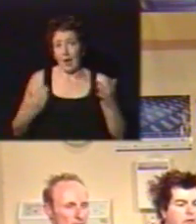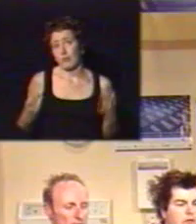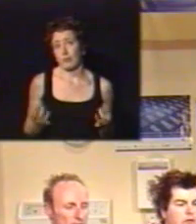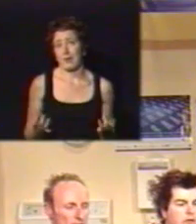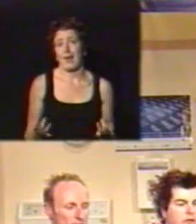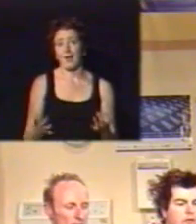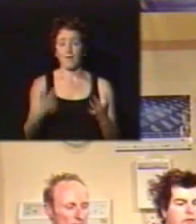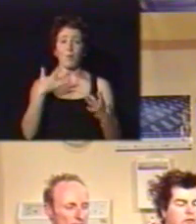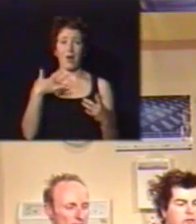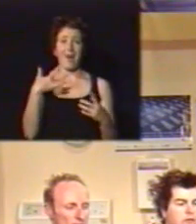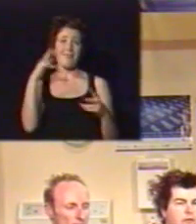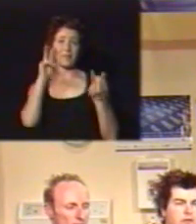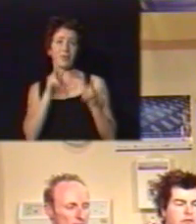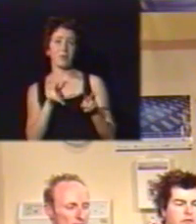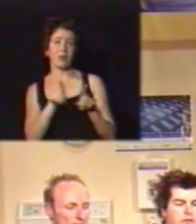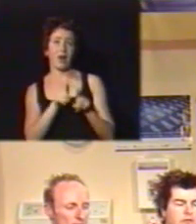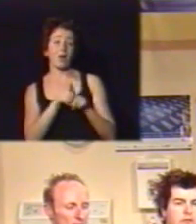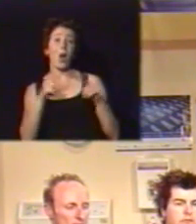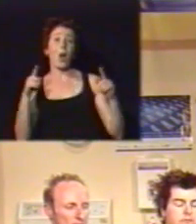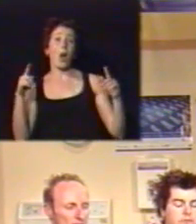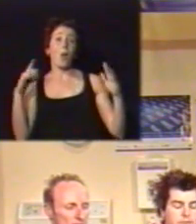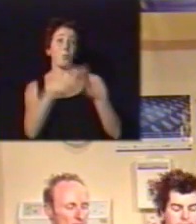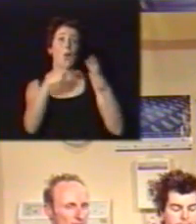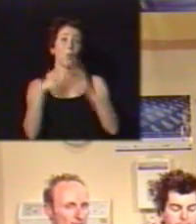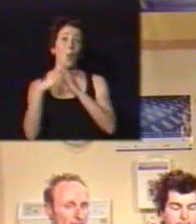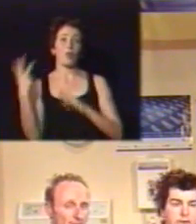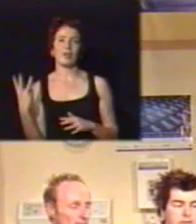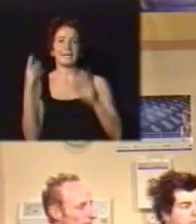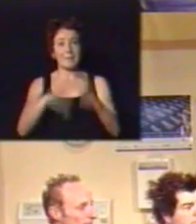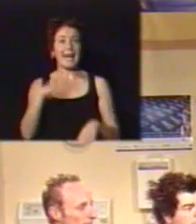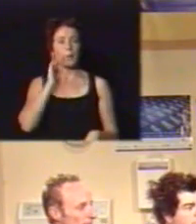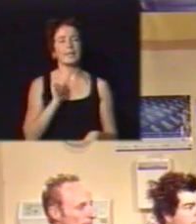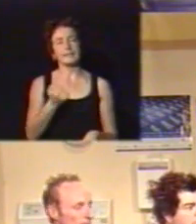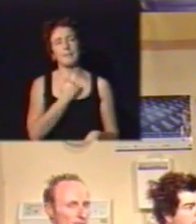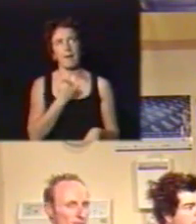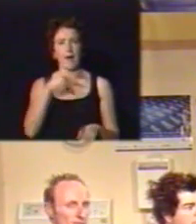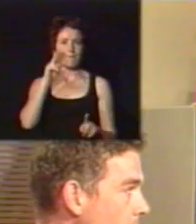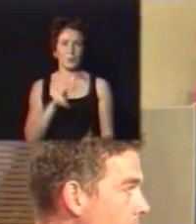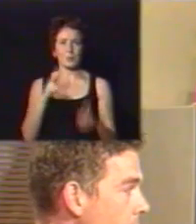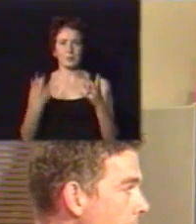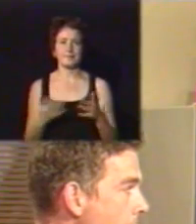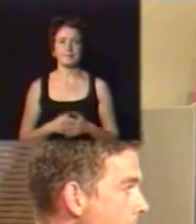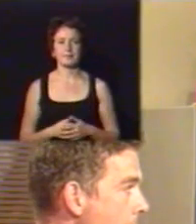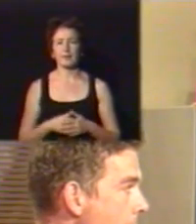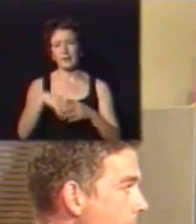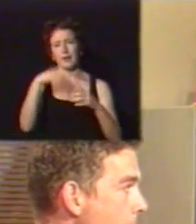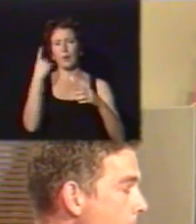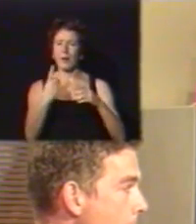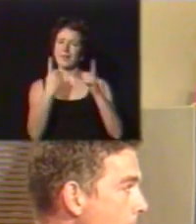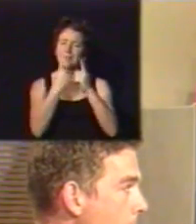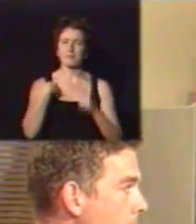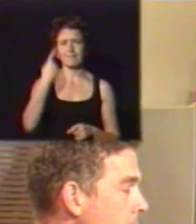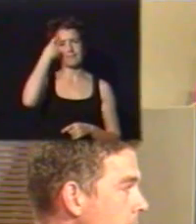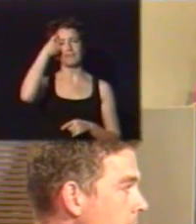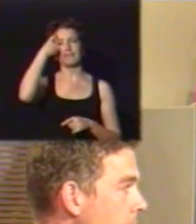to what I think looks like World War III. But anyway, that's just my opinion. Can I just add a quick thought, very, very quick thought on that? The thought that struck me since it all